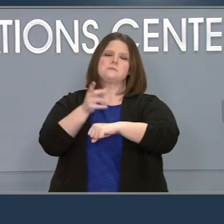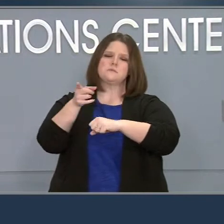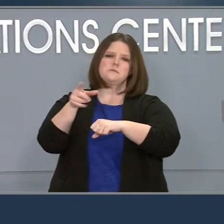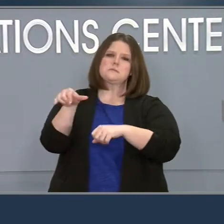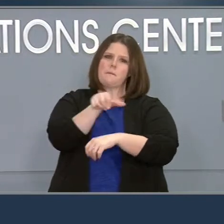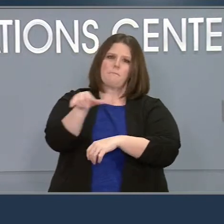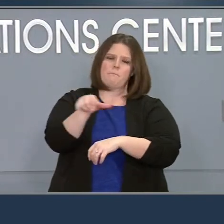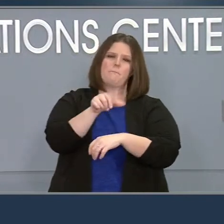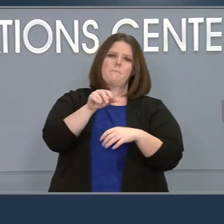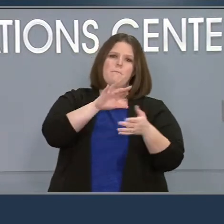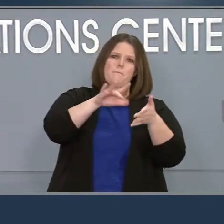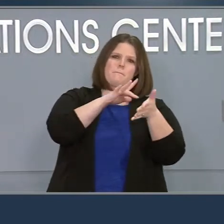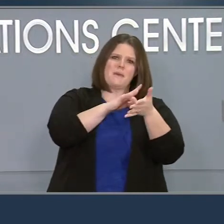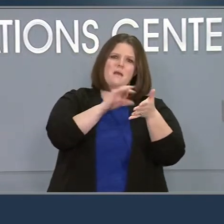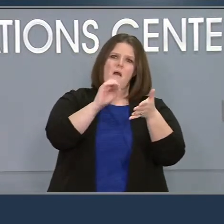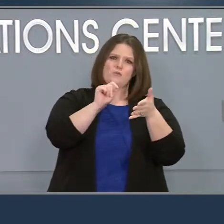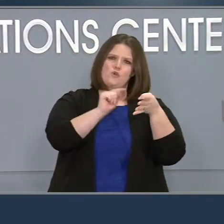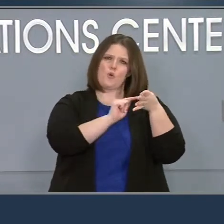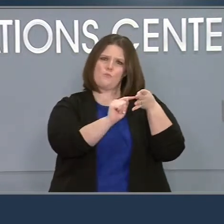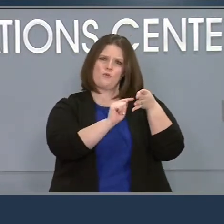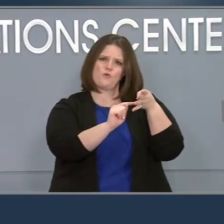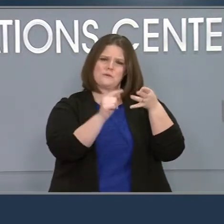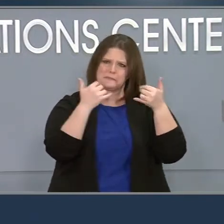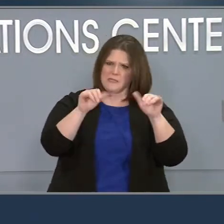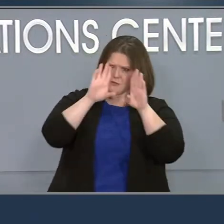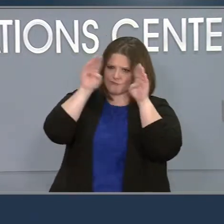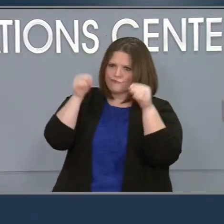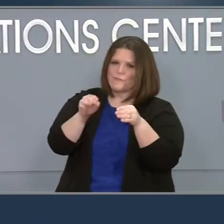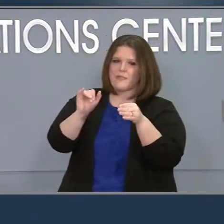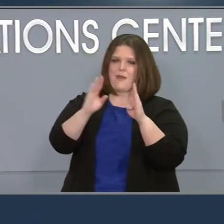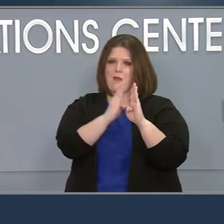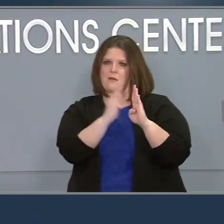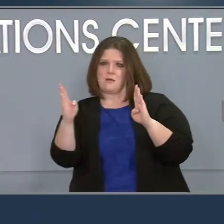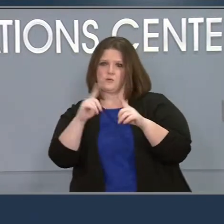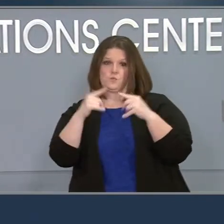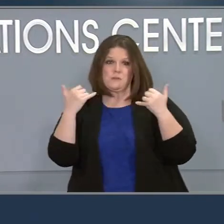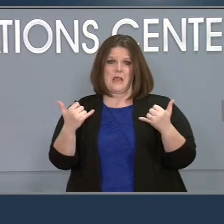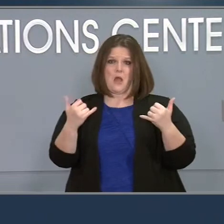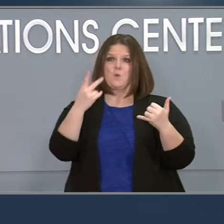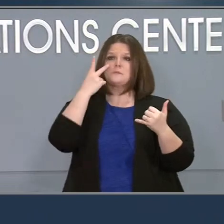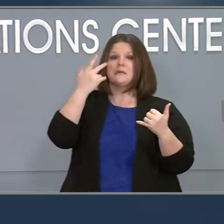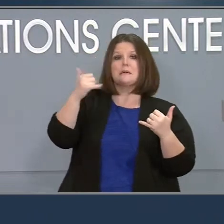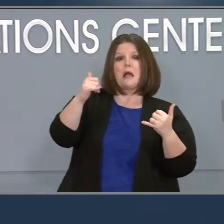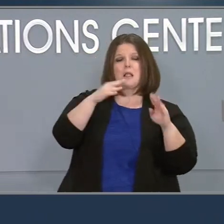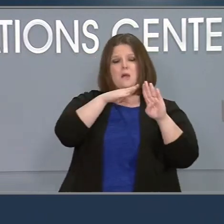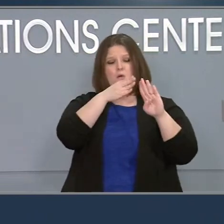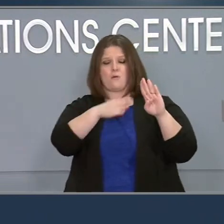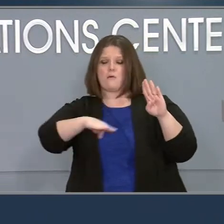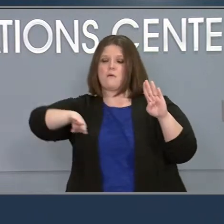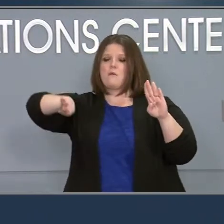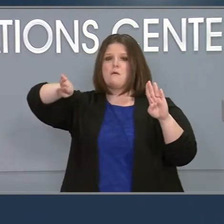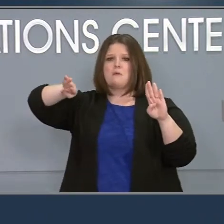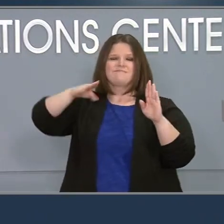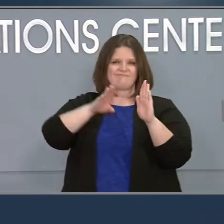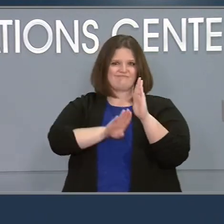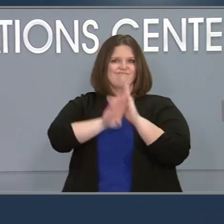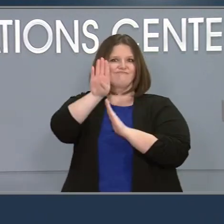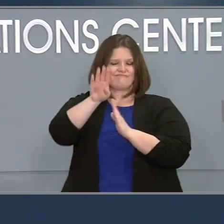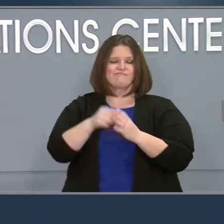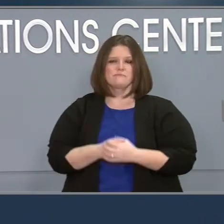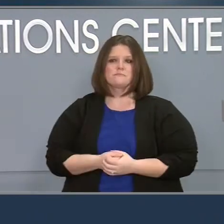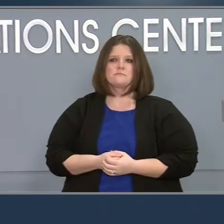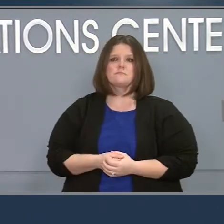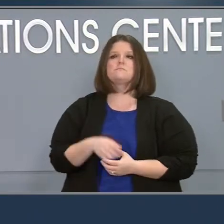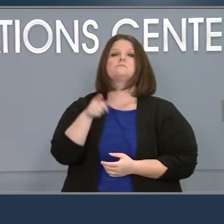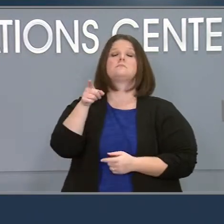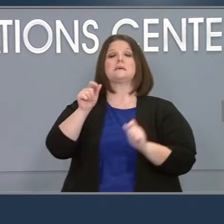at that yellow line, you can see that trend is also increasing. This next slide looks at what's happening at the